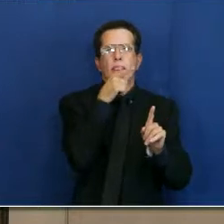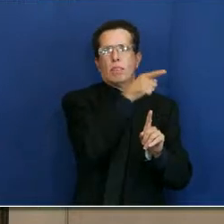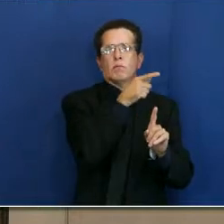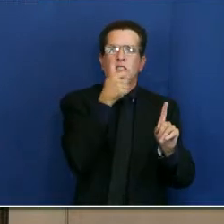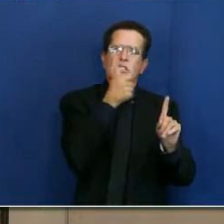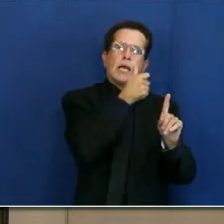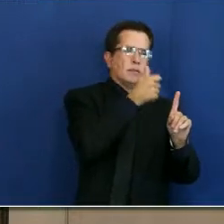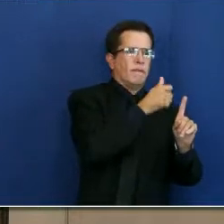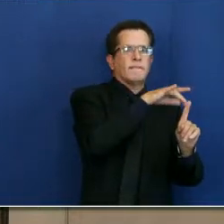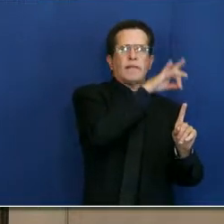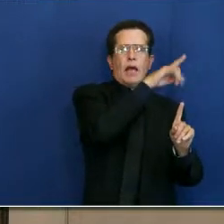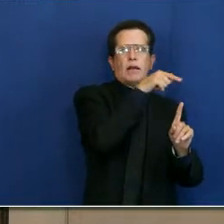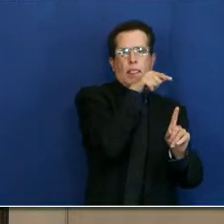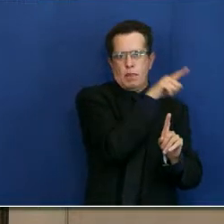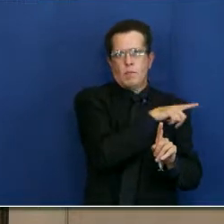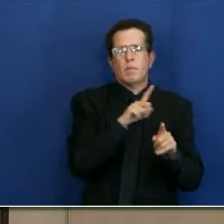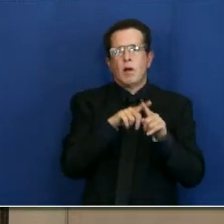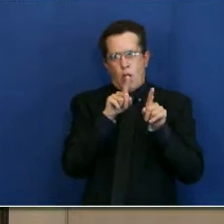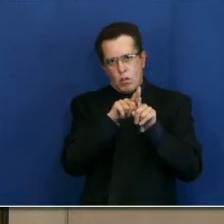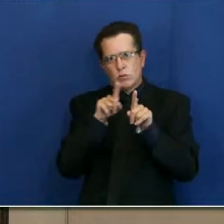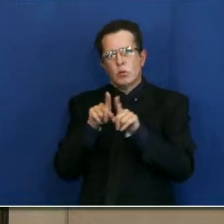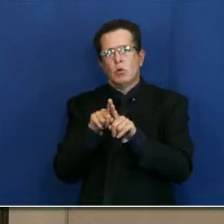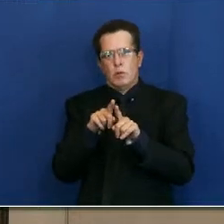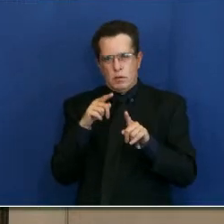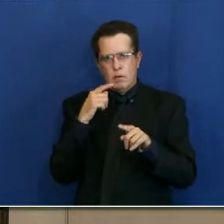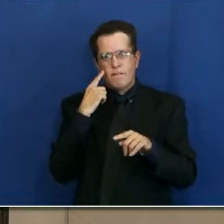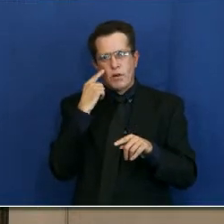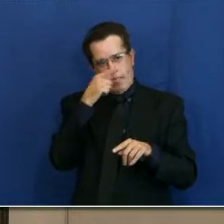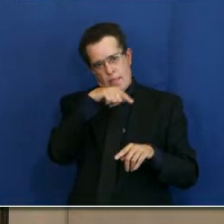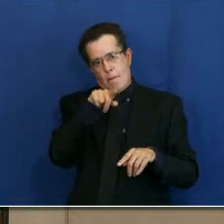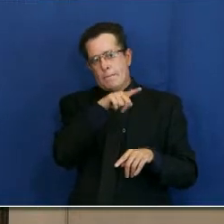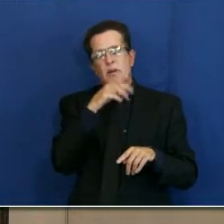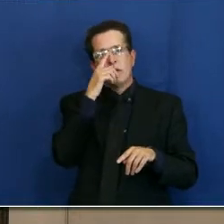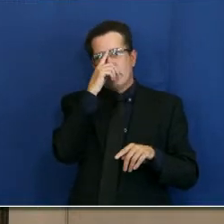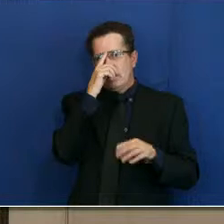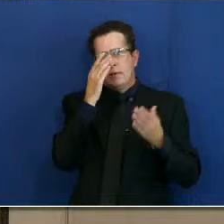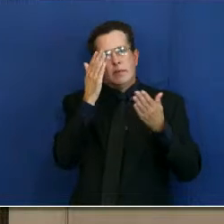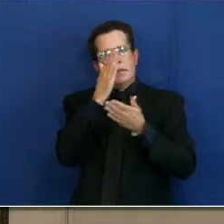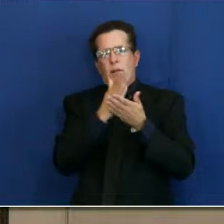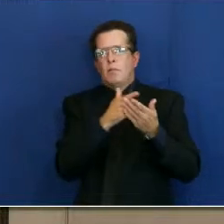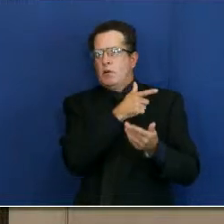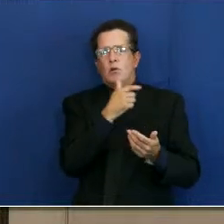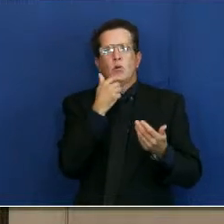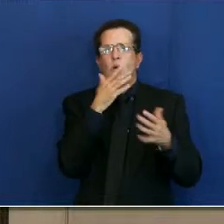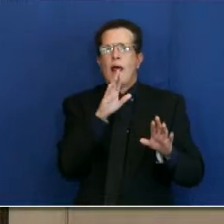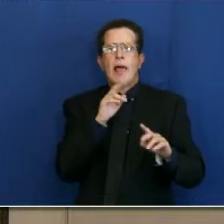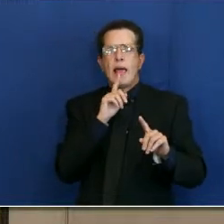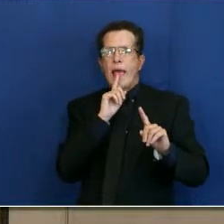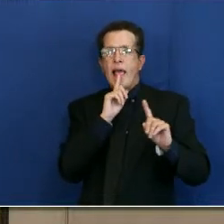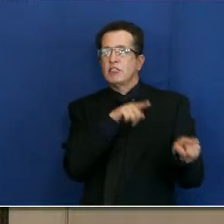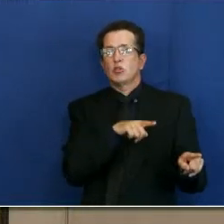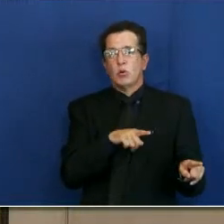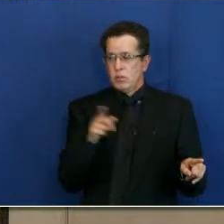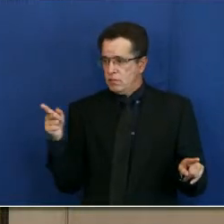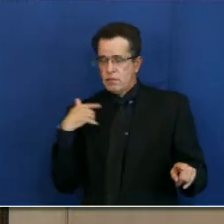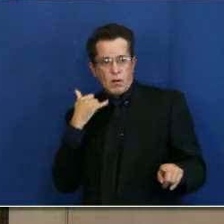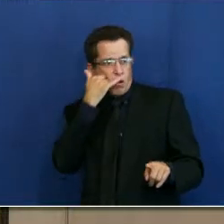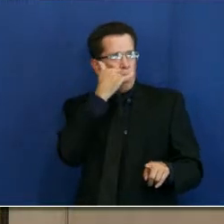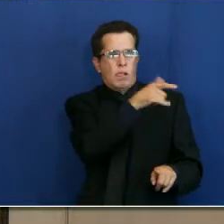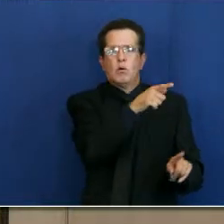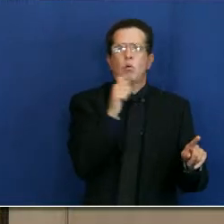going to help us extend for those individuals, because some people may not want to answer their phone, they may hang up if we call